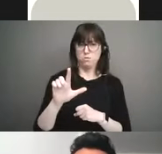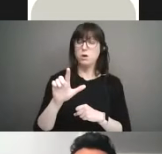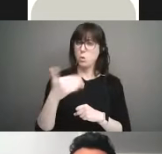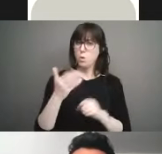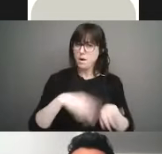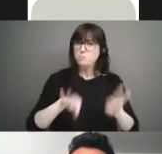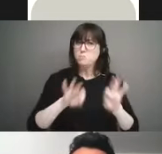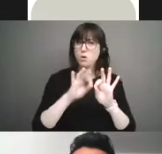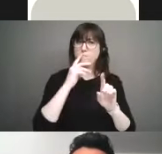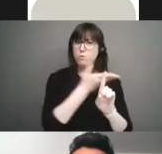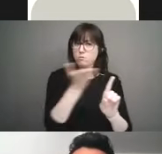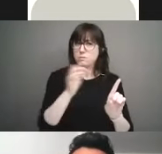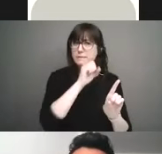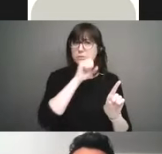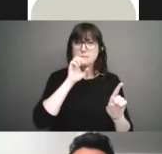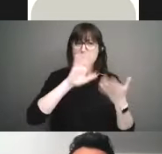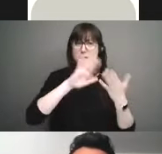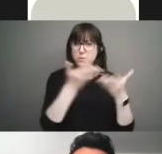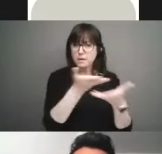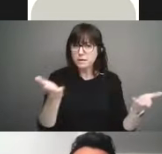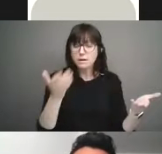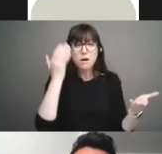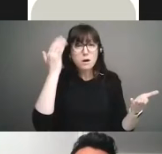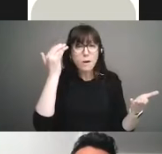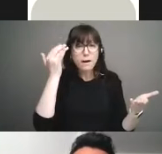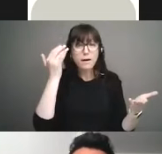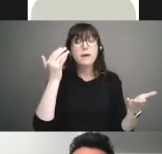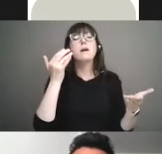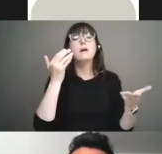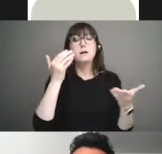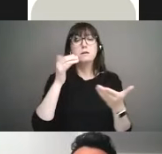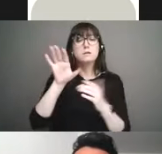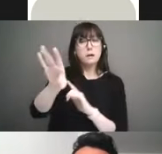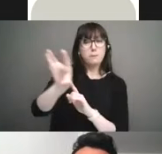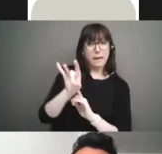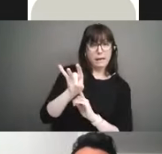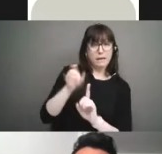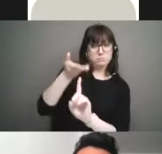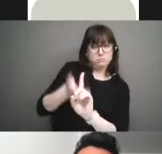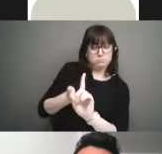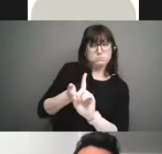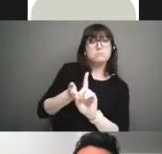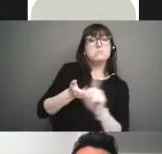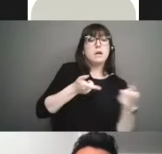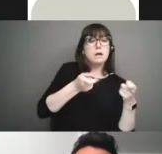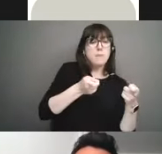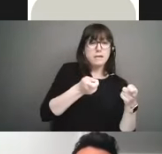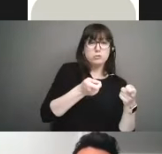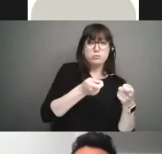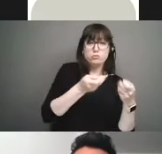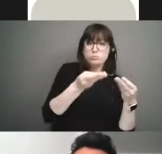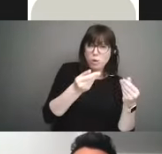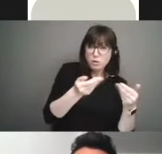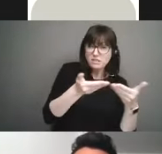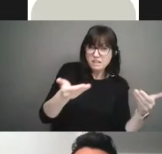for our elder population, because it appoints someone who can manage both the property and care of